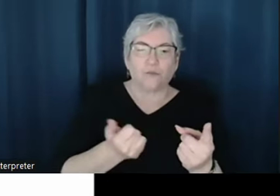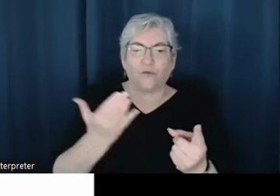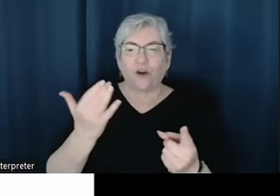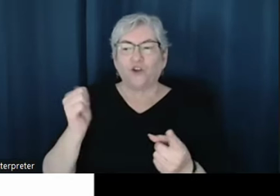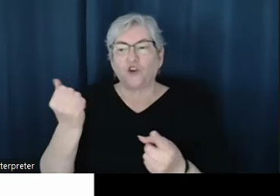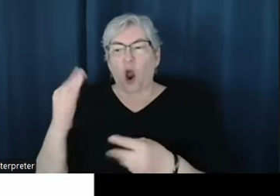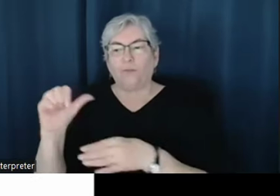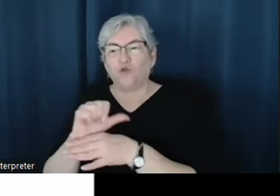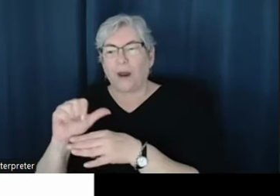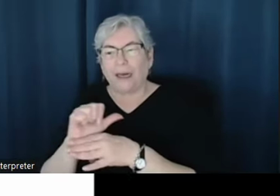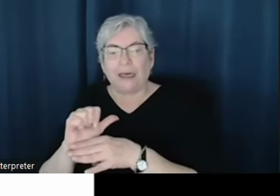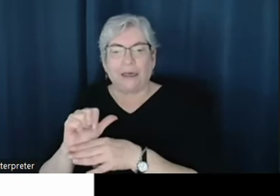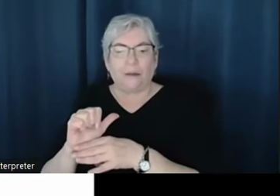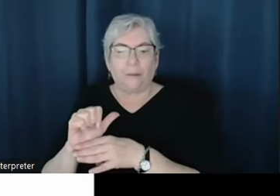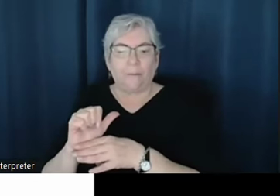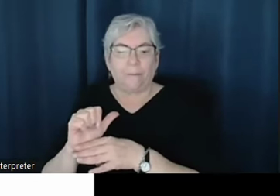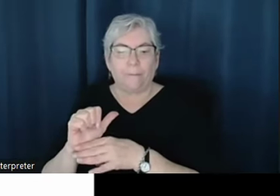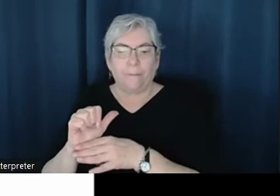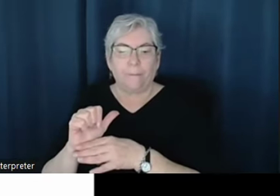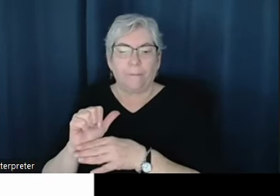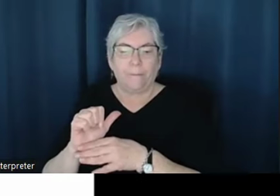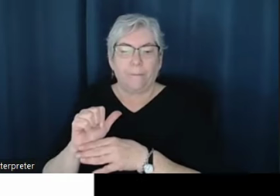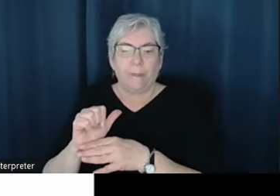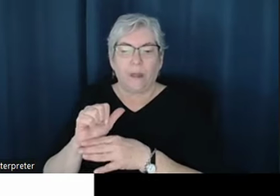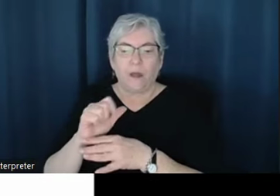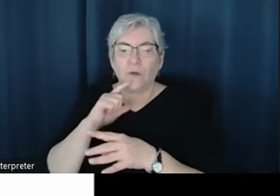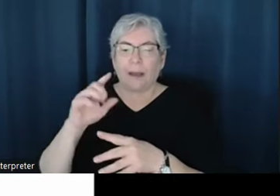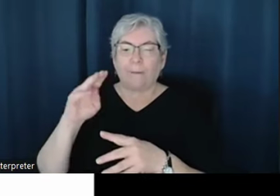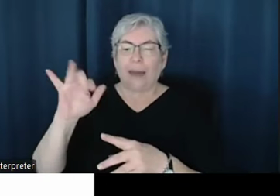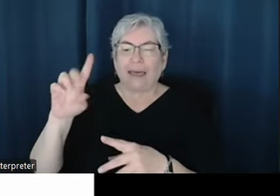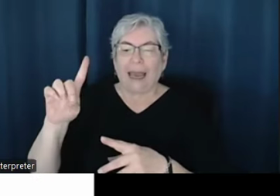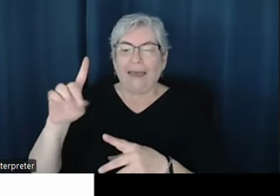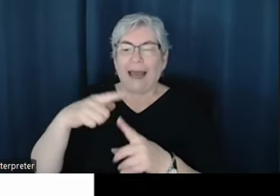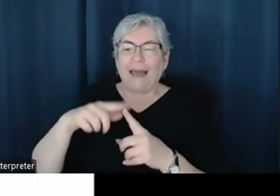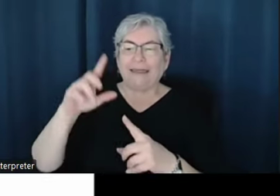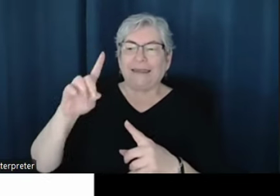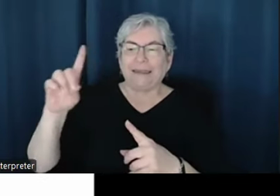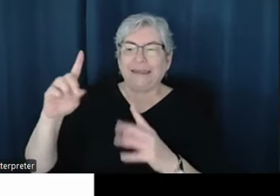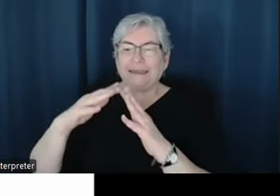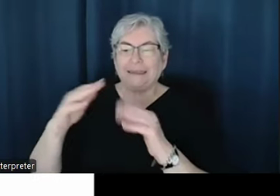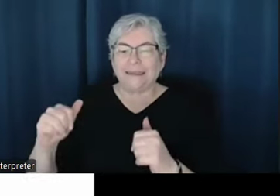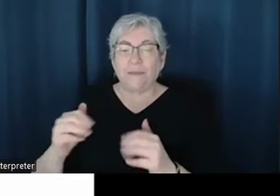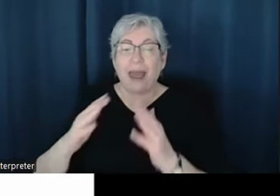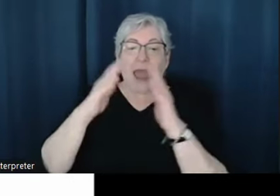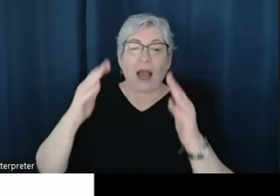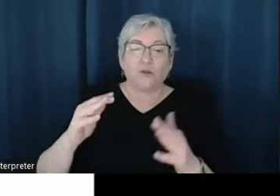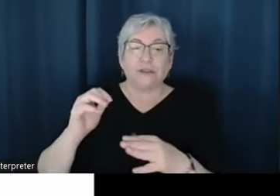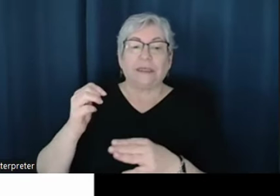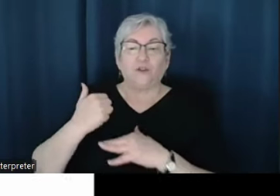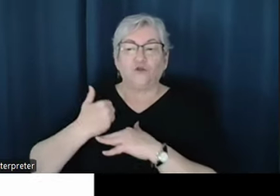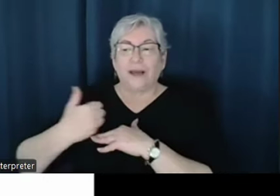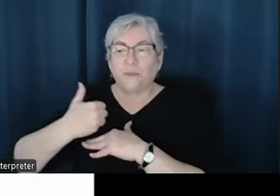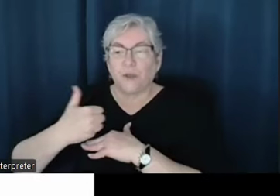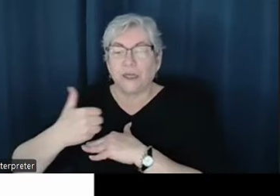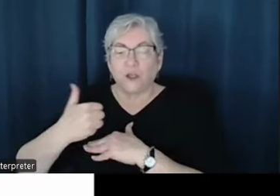training, the Medicaid and DD system in your state, Centers for Independent Living, housing, transportation. Also, they talk about